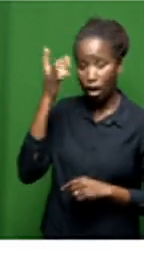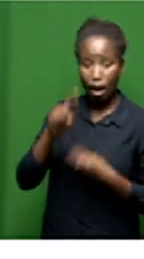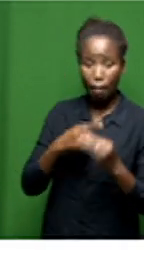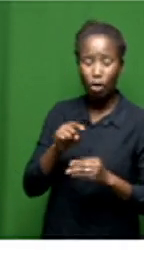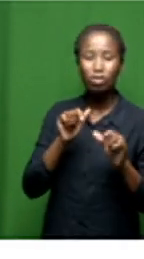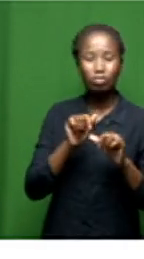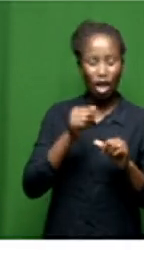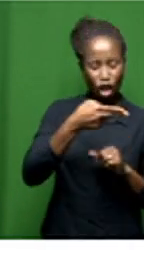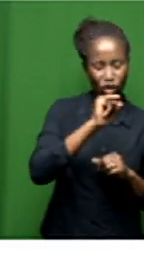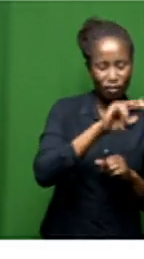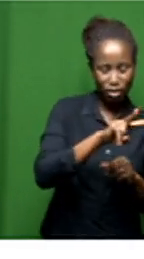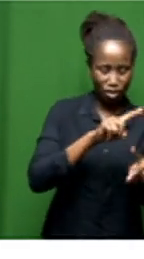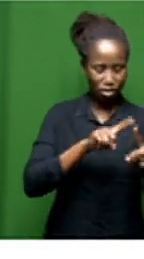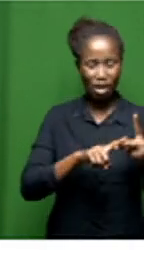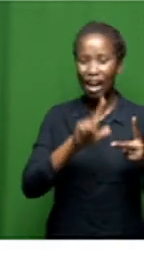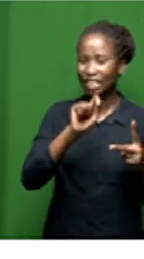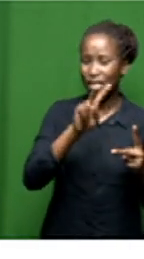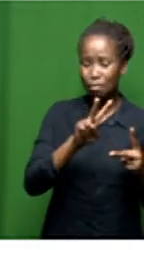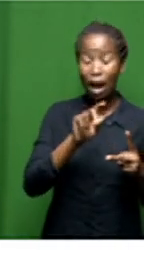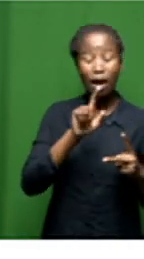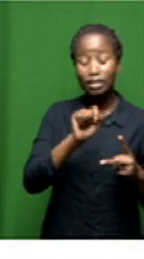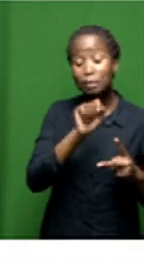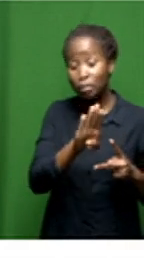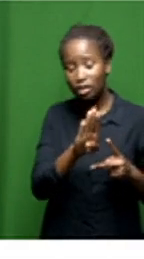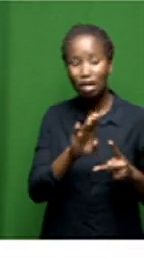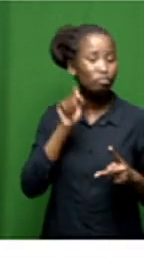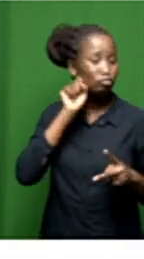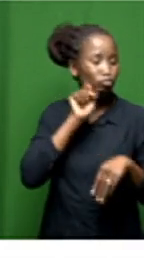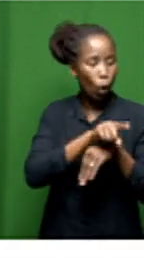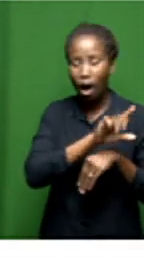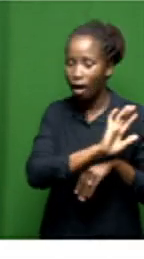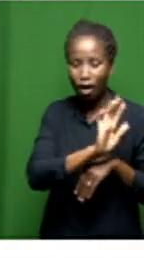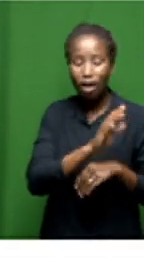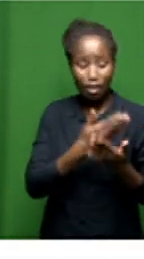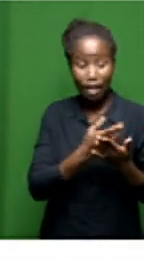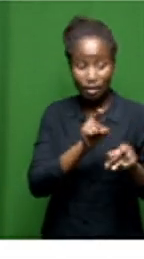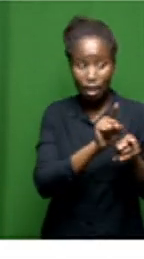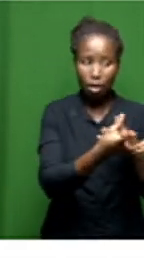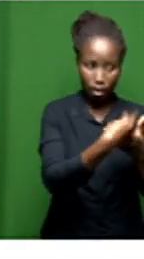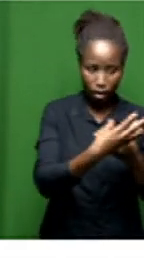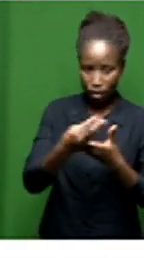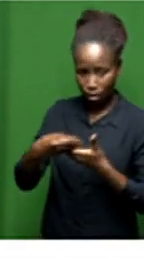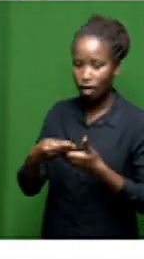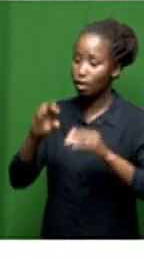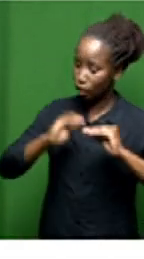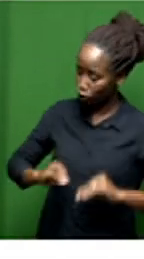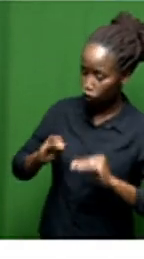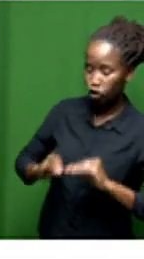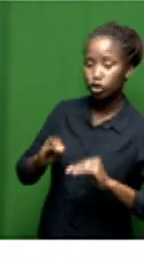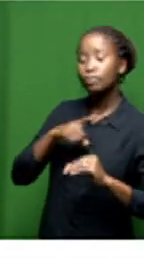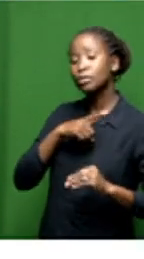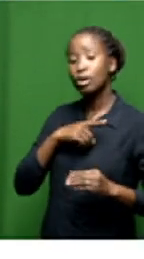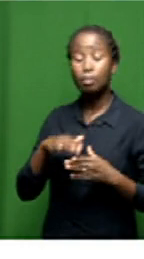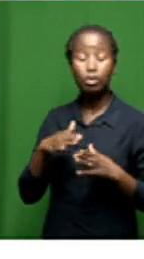on HIV and TBs and other pandemics like mental health and gender-based violence. So destigmatizing